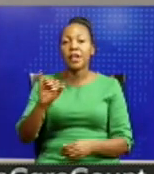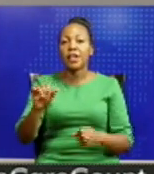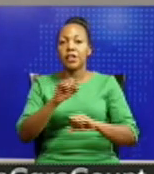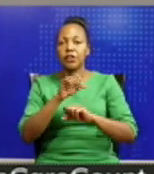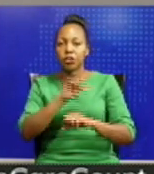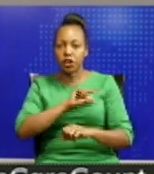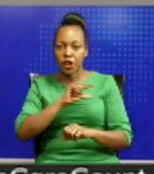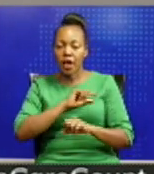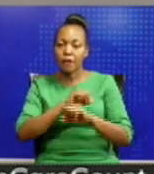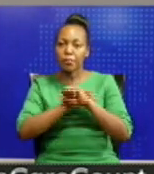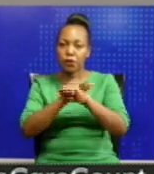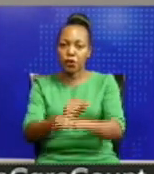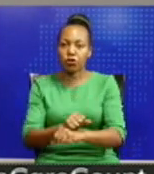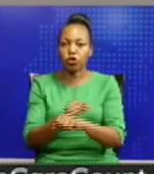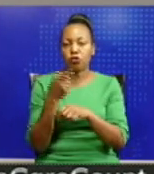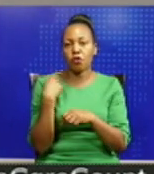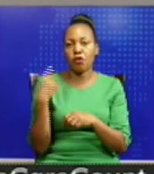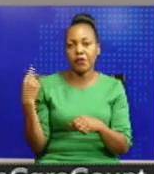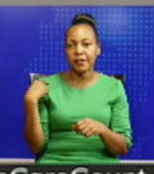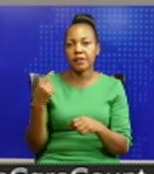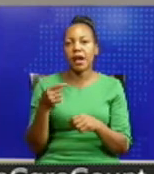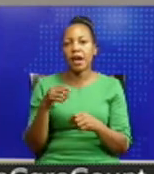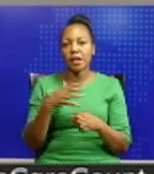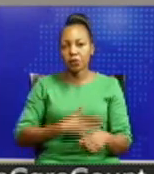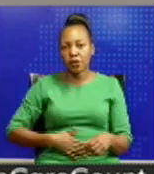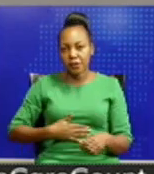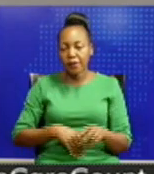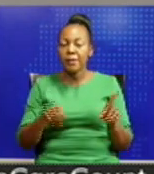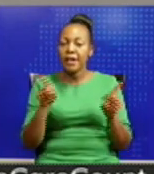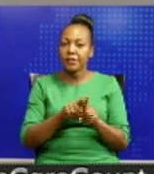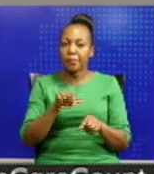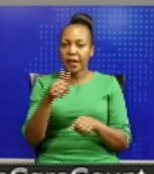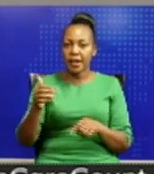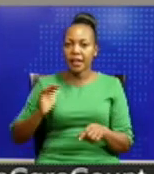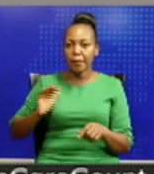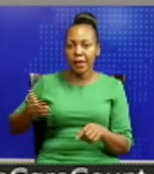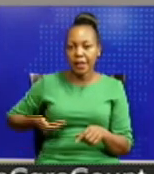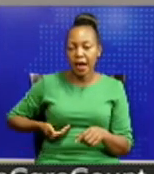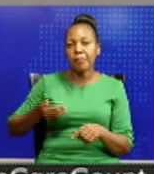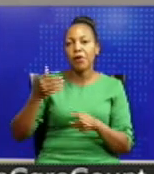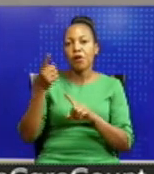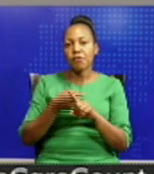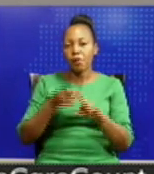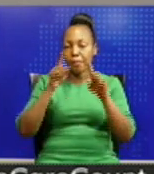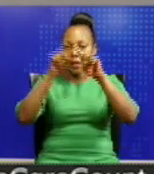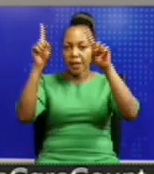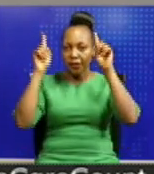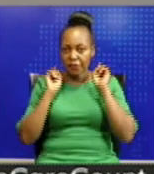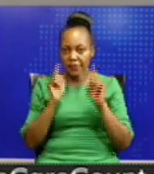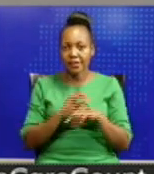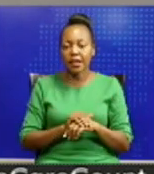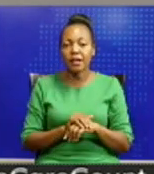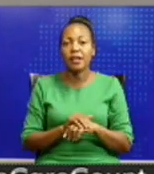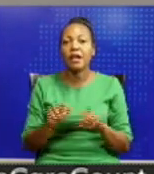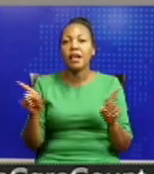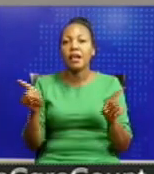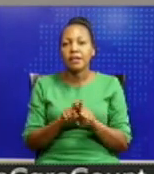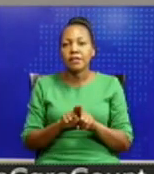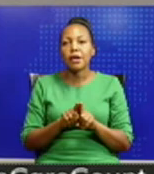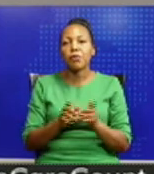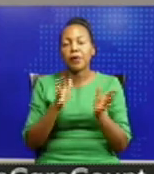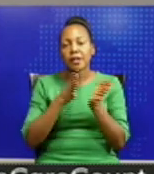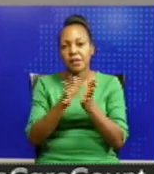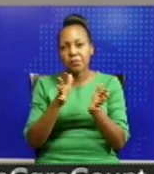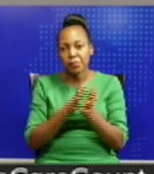with Oxfam, and we also have Peace Musimenta, a teacher, lecturer and researcher with Makerere University, both of whom join me right now on set to